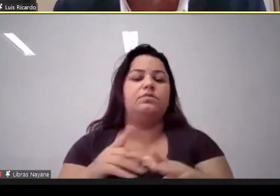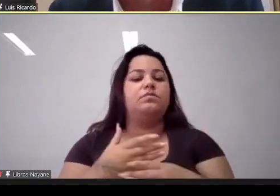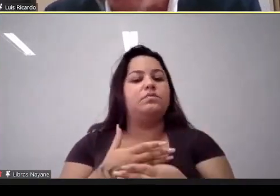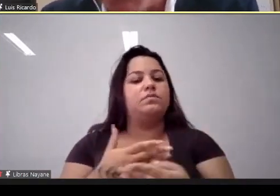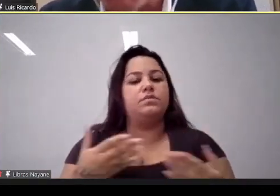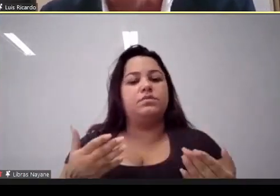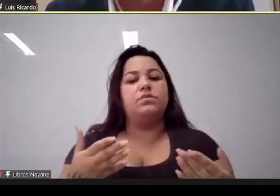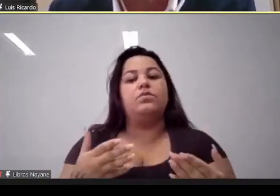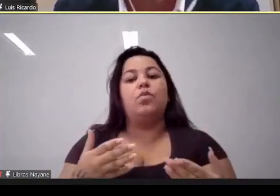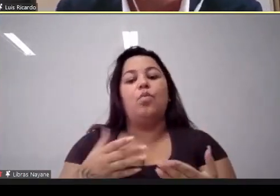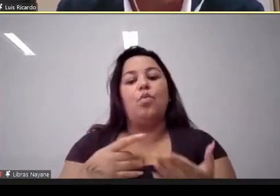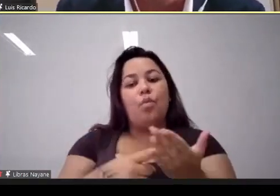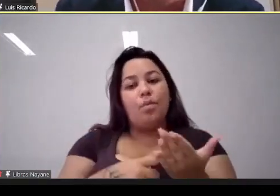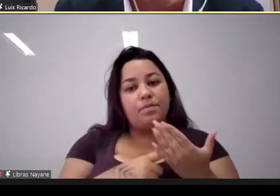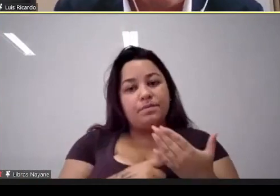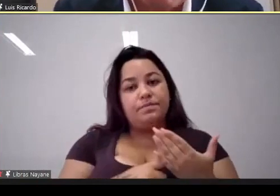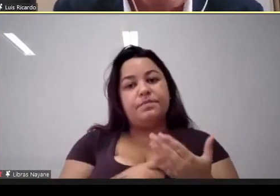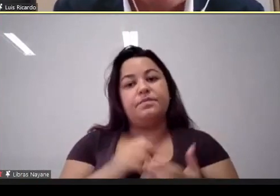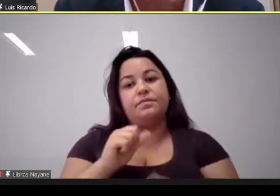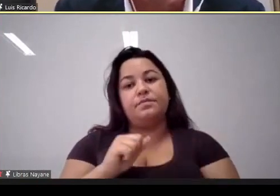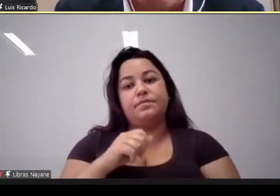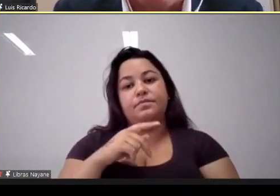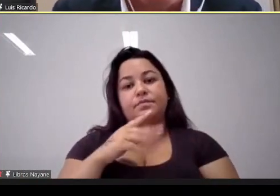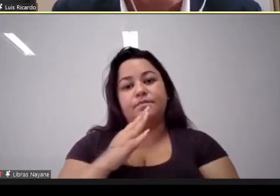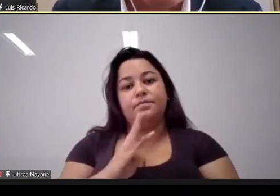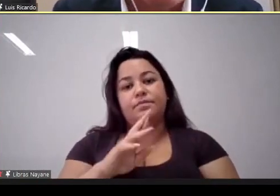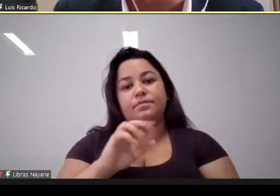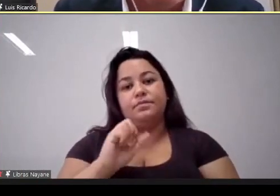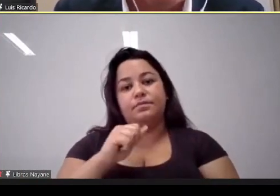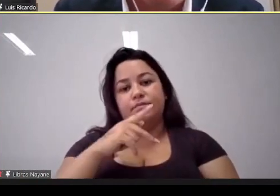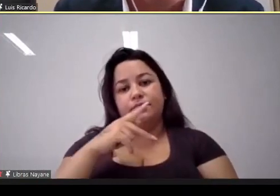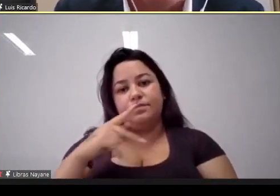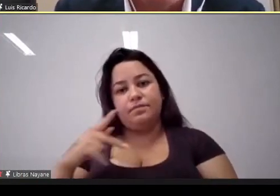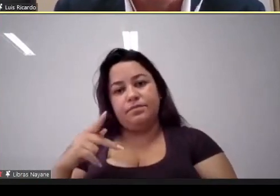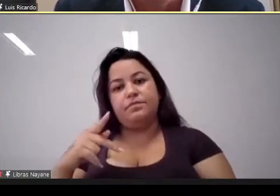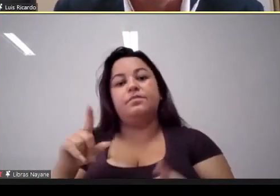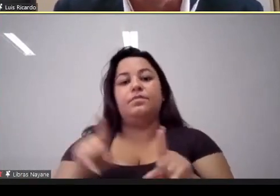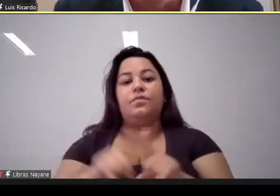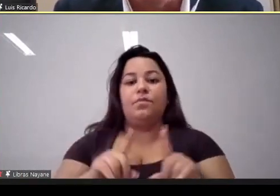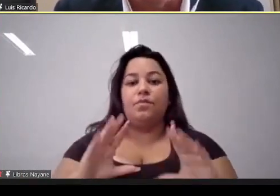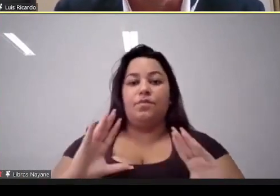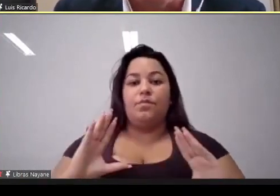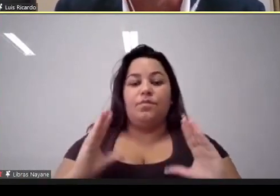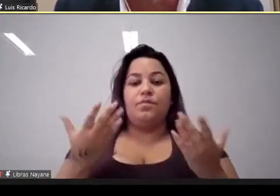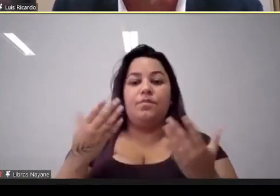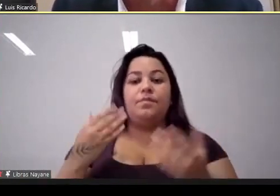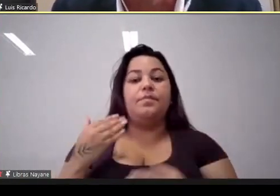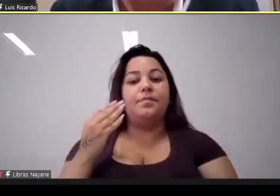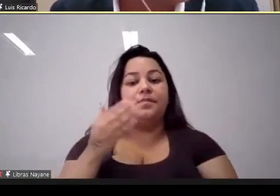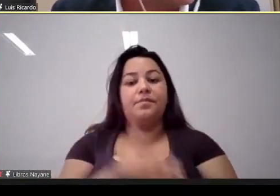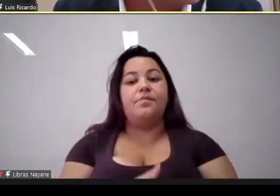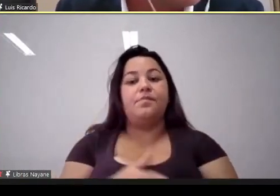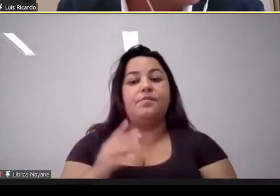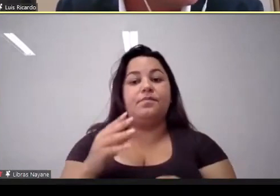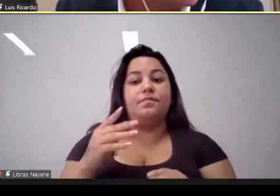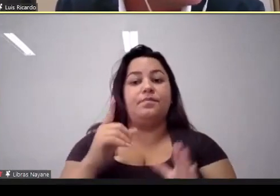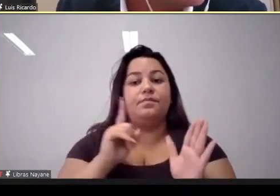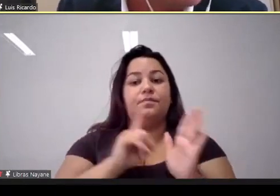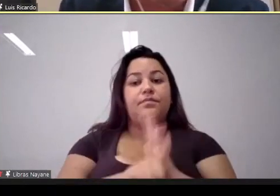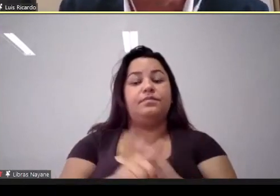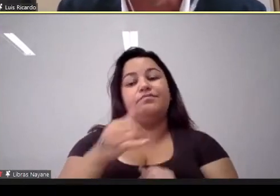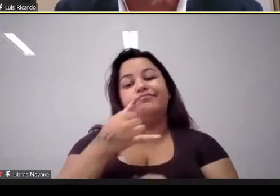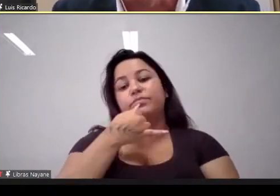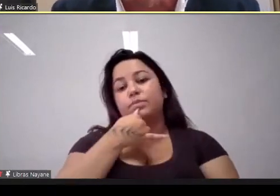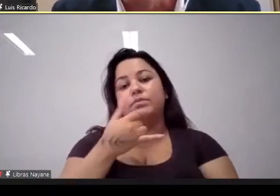conversation. Thank you so much for the invitation to be participating here in this event. And all of